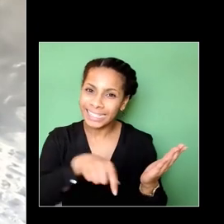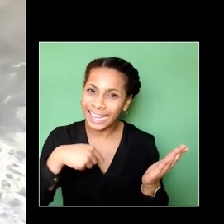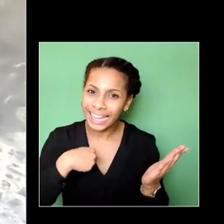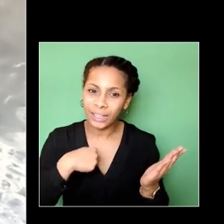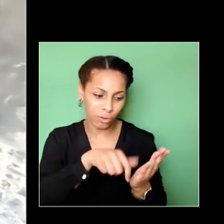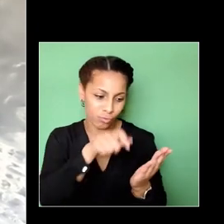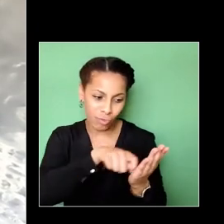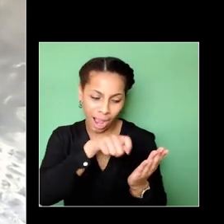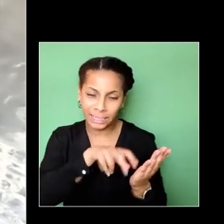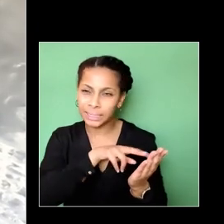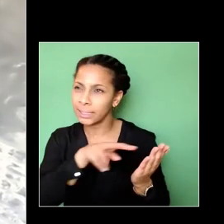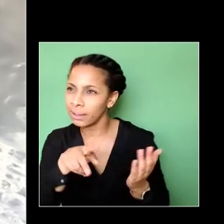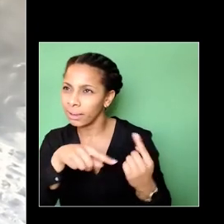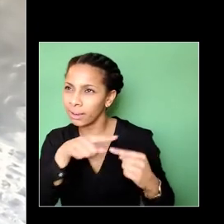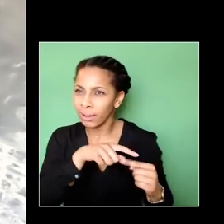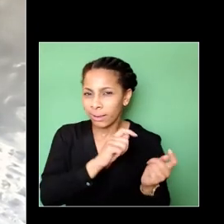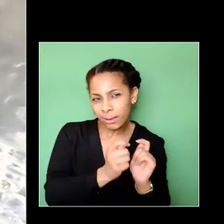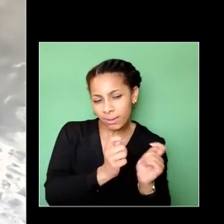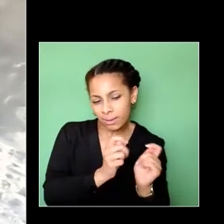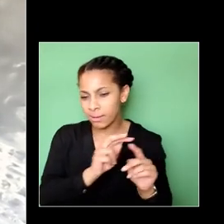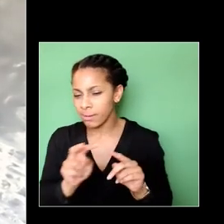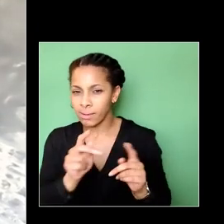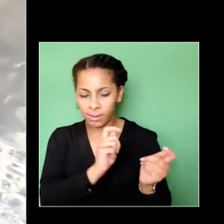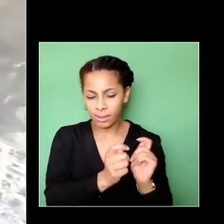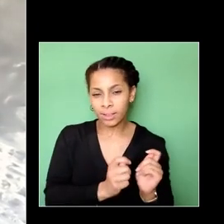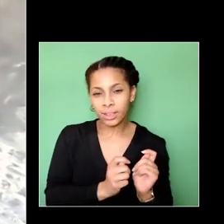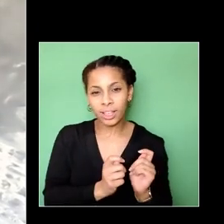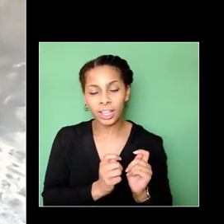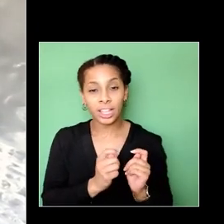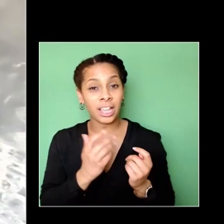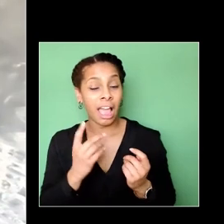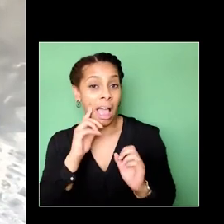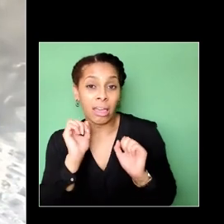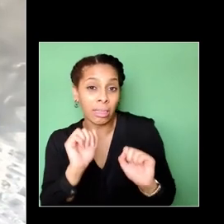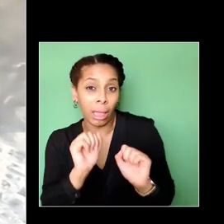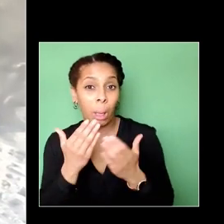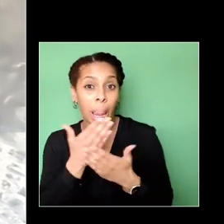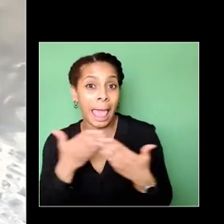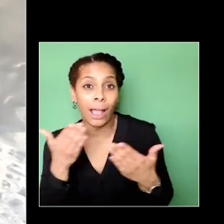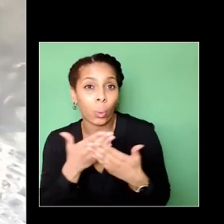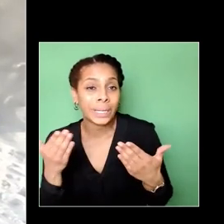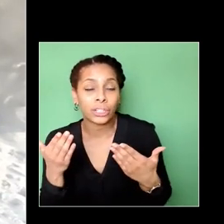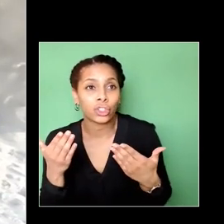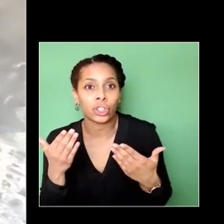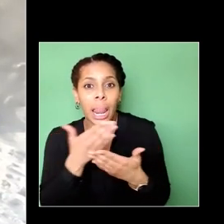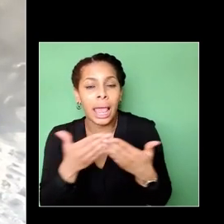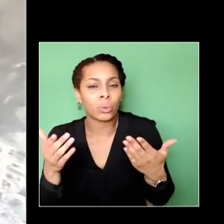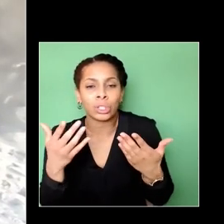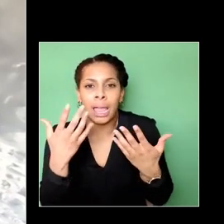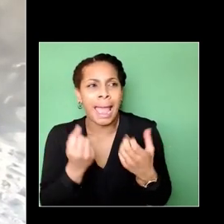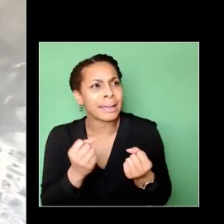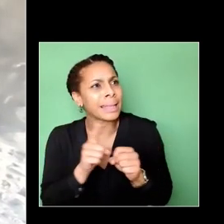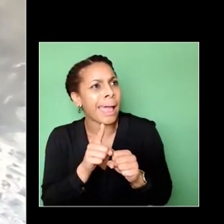so this, I think with language, it's just, again, it becomes a kind of an overlaying,